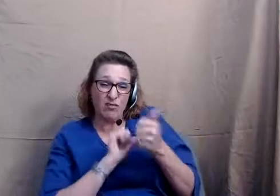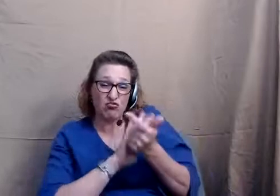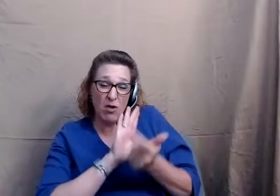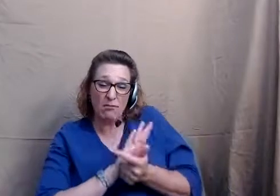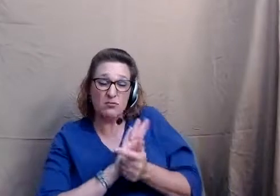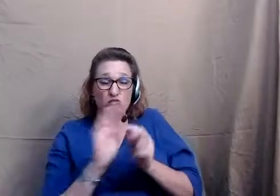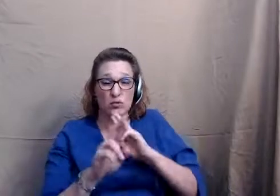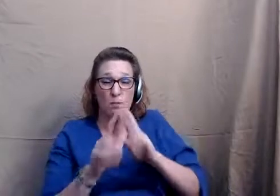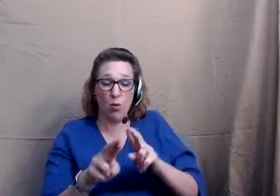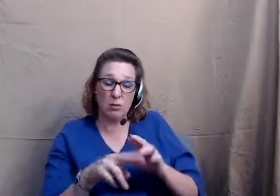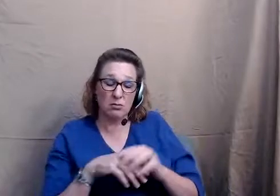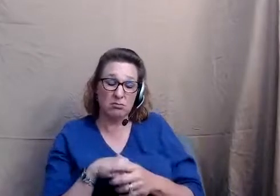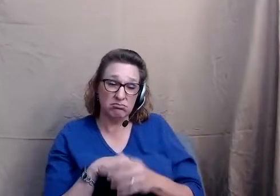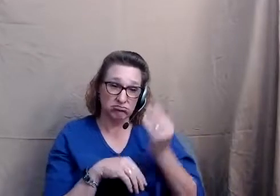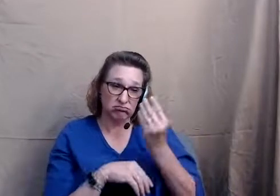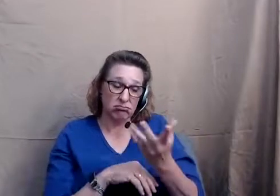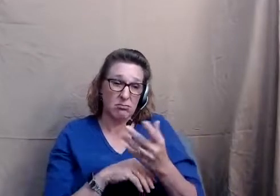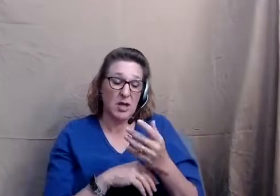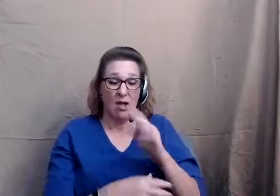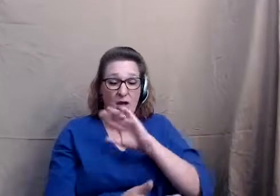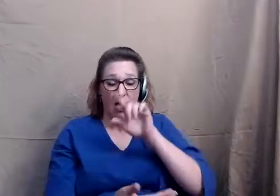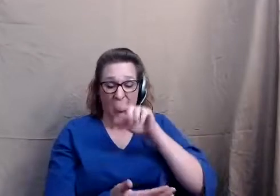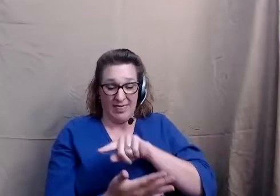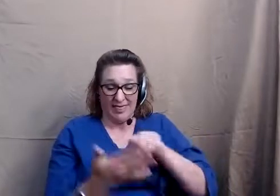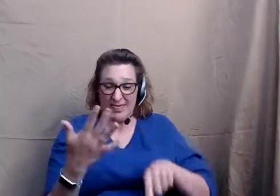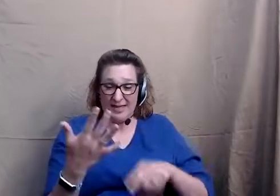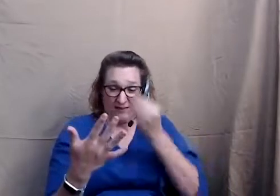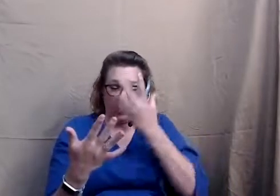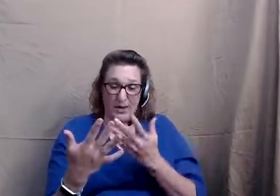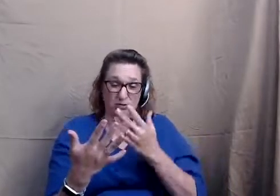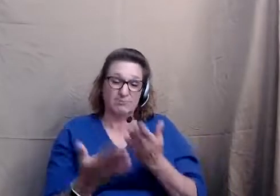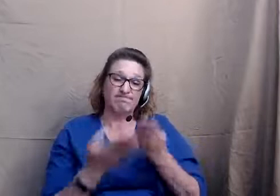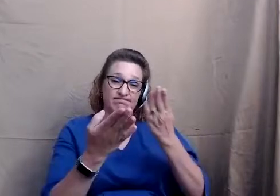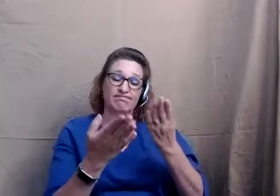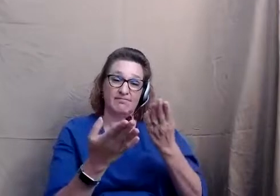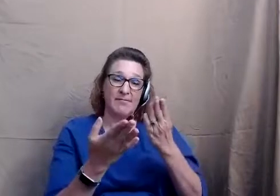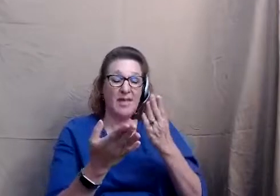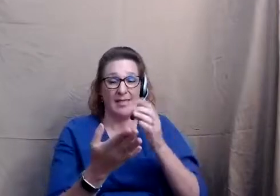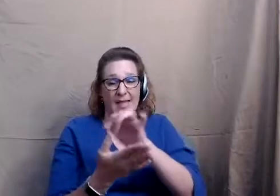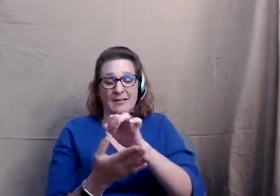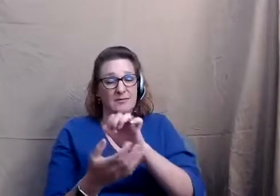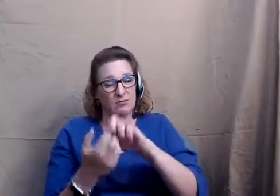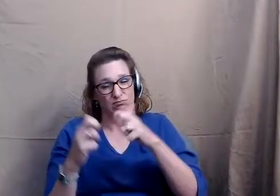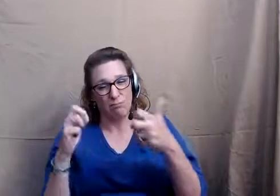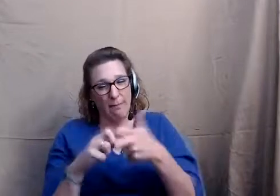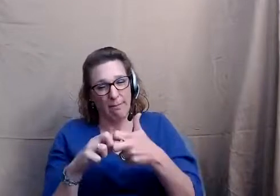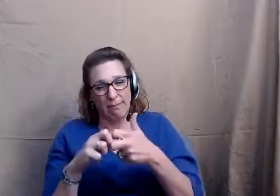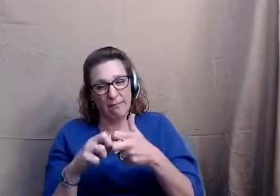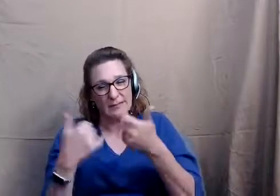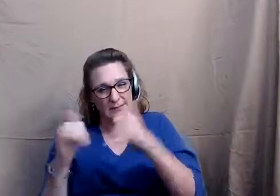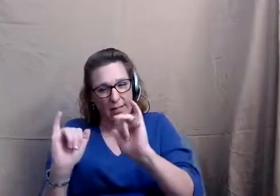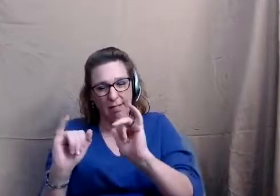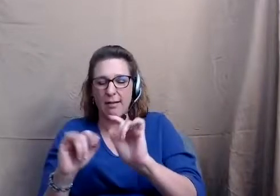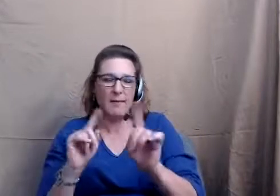reported. All of this suggests that these measures are problematic at best, but that people are not